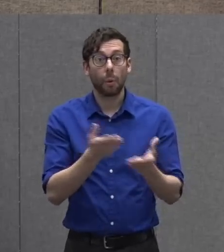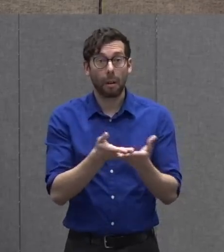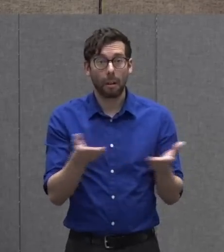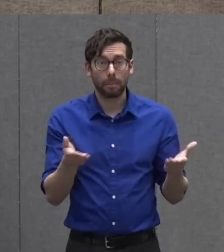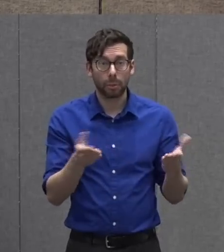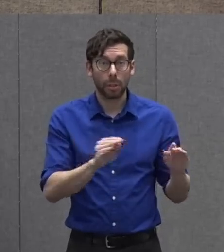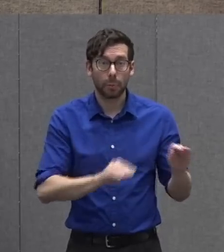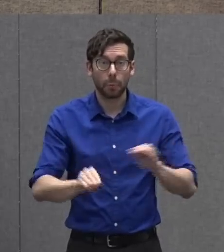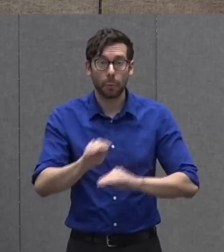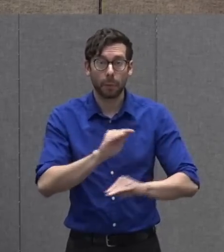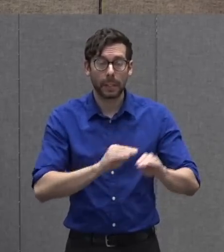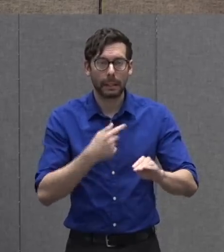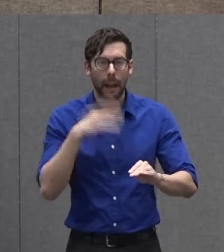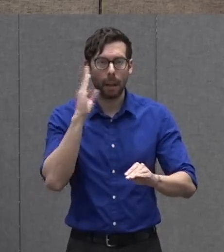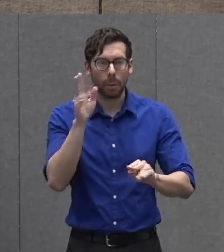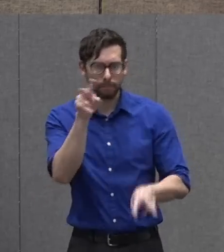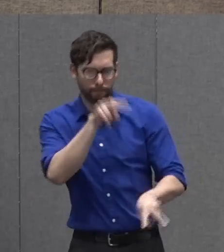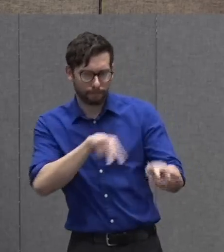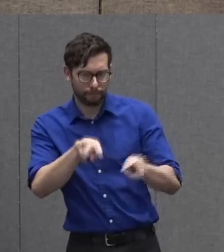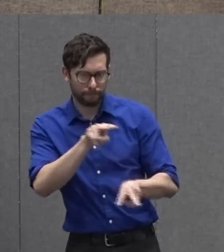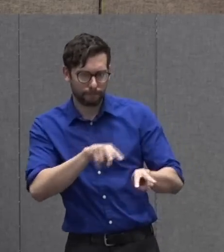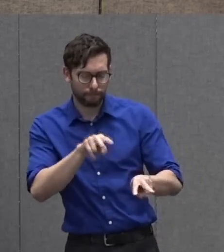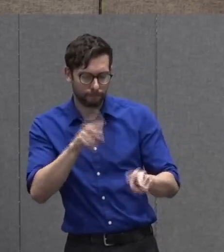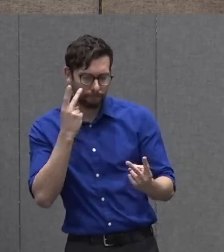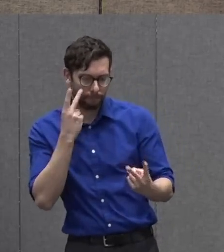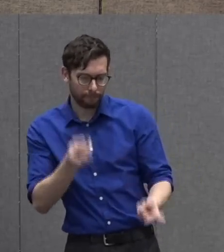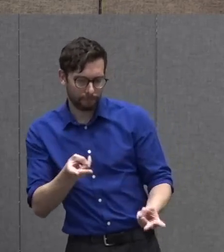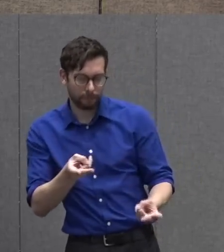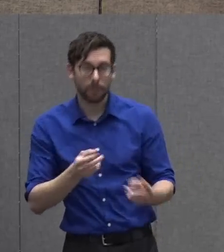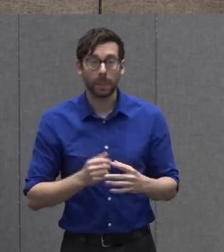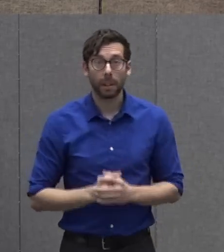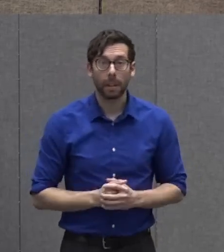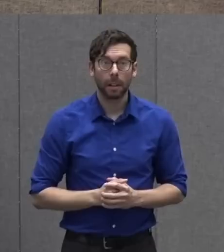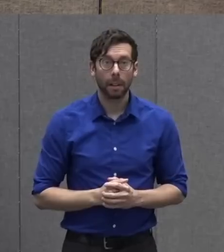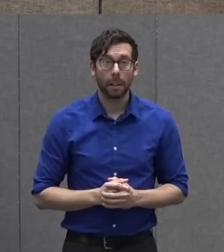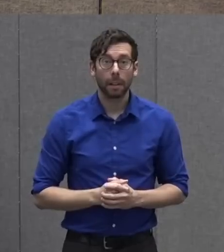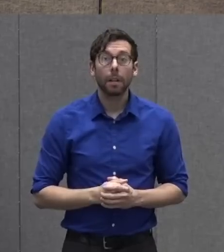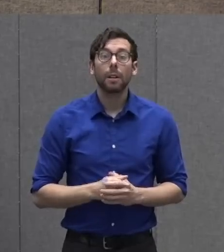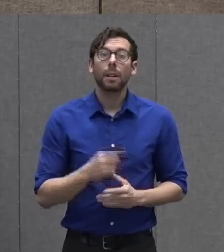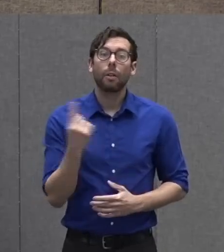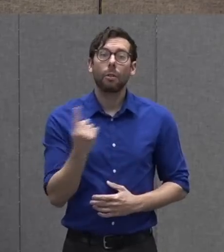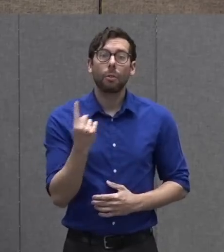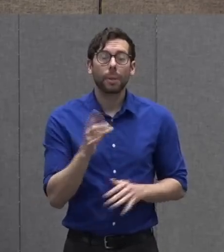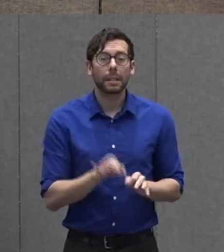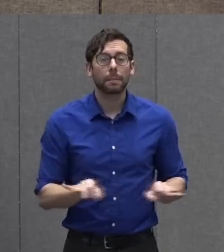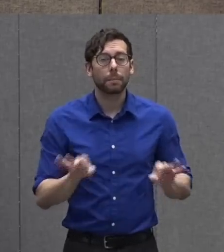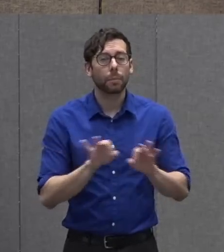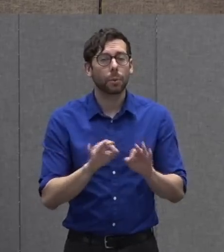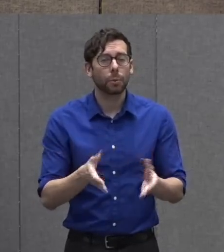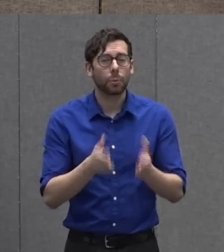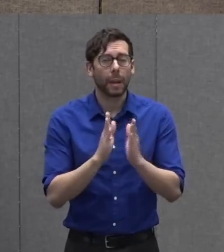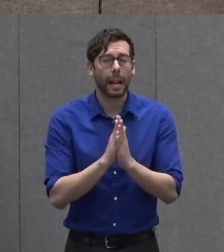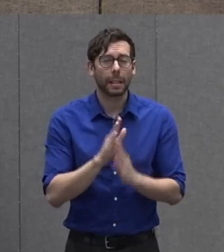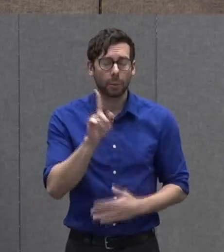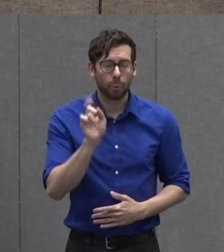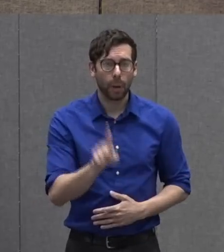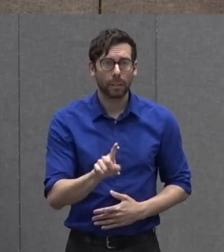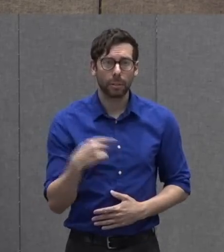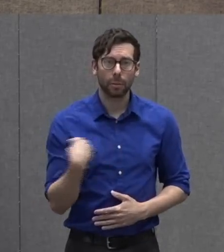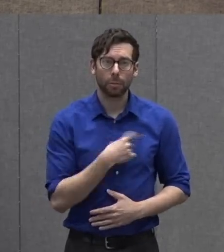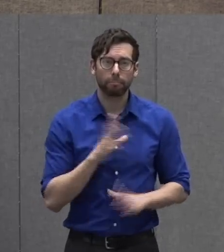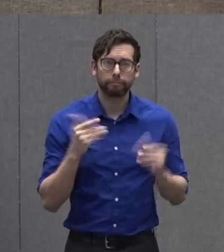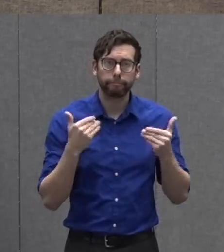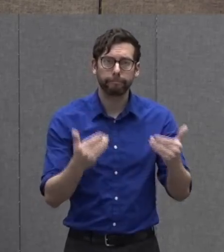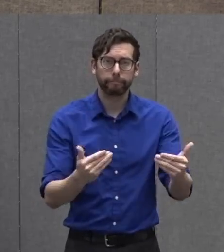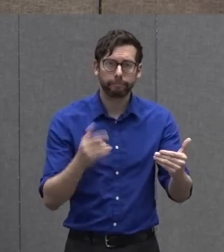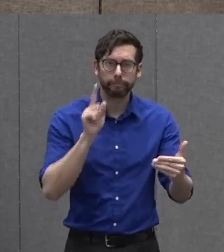of these things, let's ask a couple of questions. Remember, it's always important to ask questions. So with the different objects I